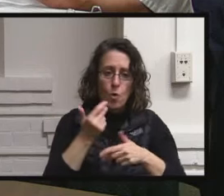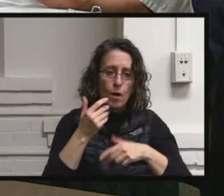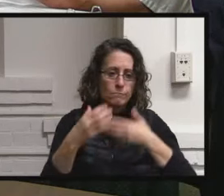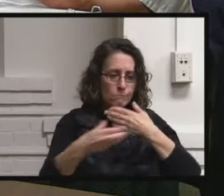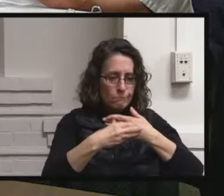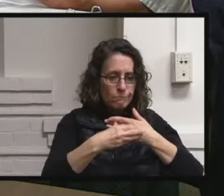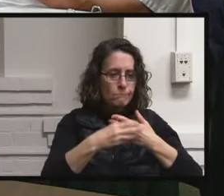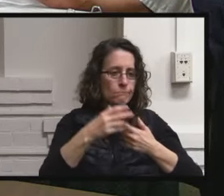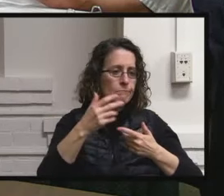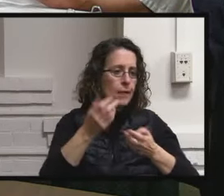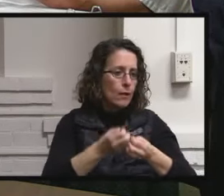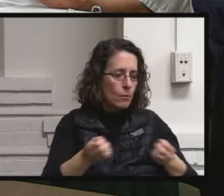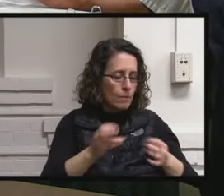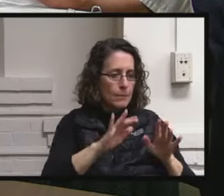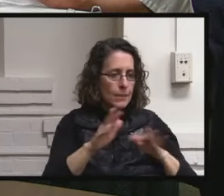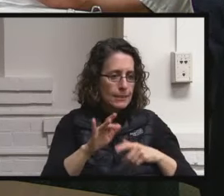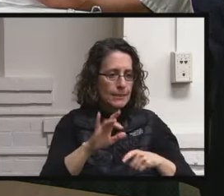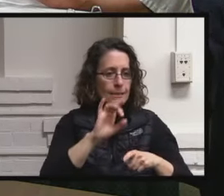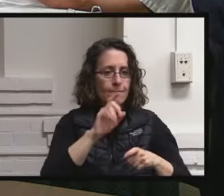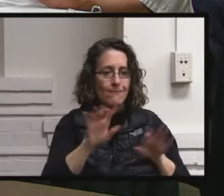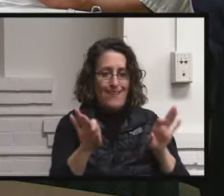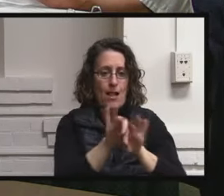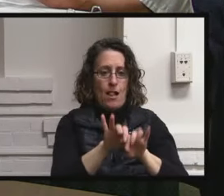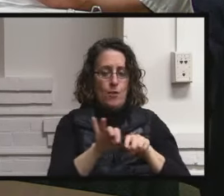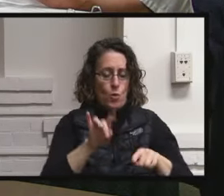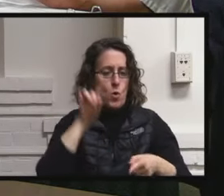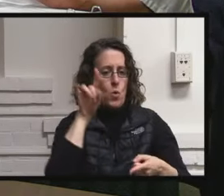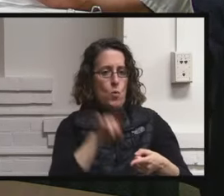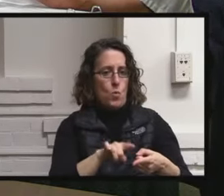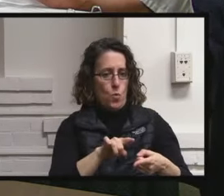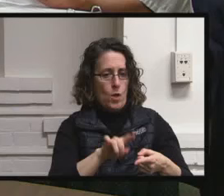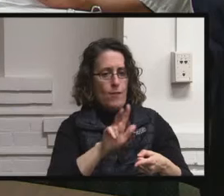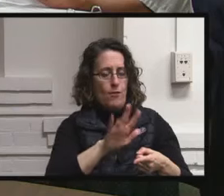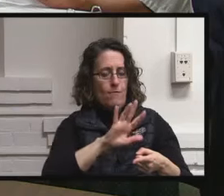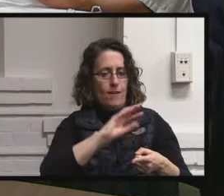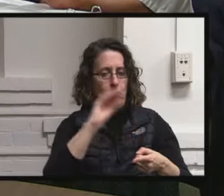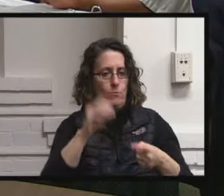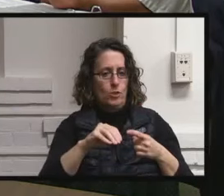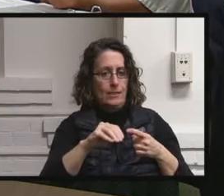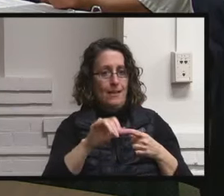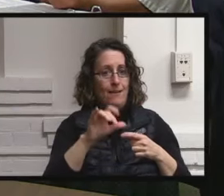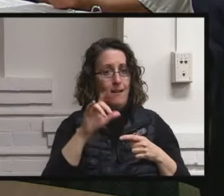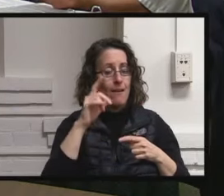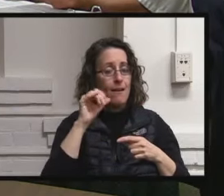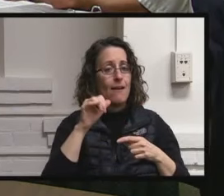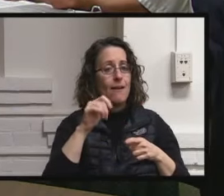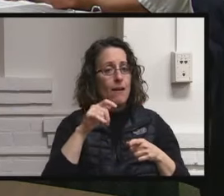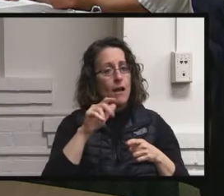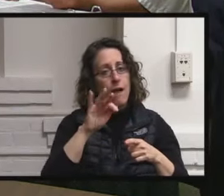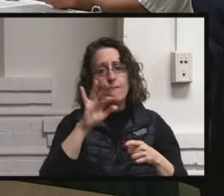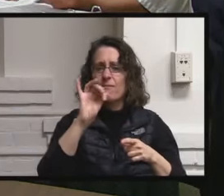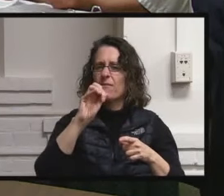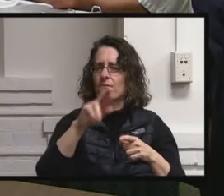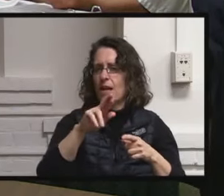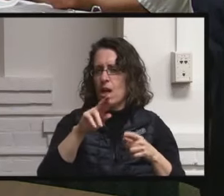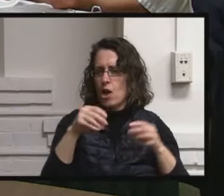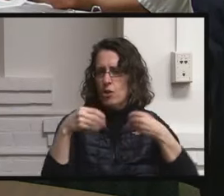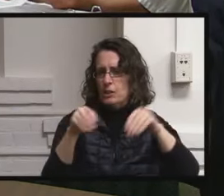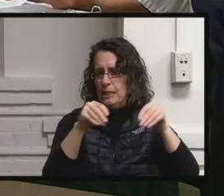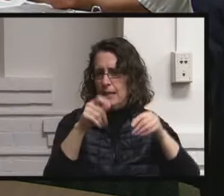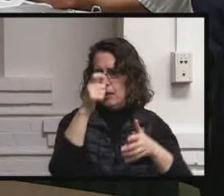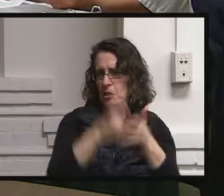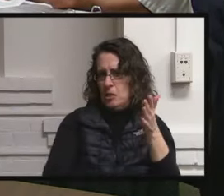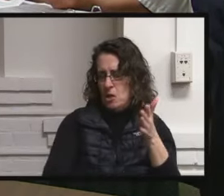Precision's Exit 1 Industrial Park facilities at 35% of the fair market value for those